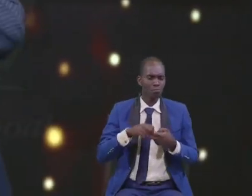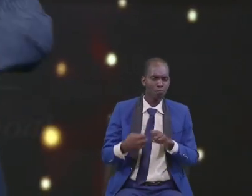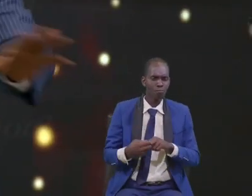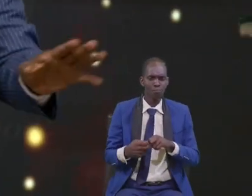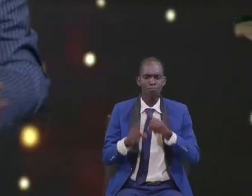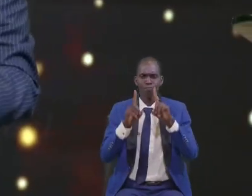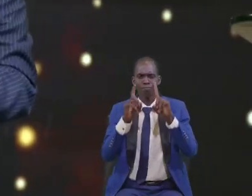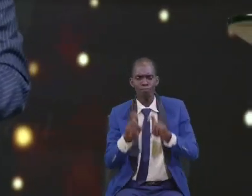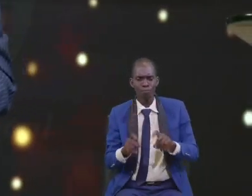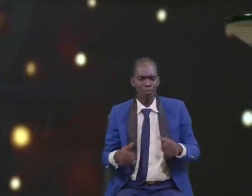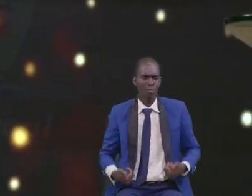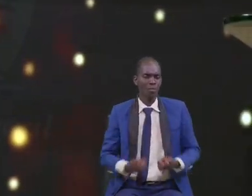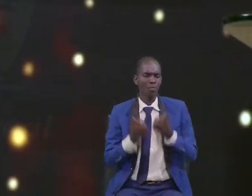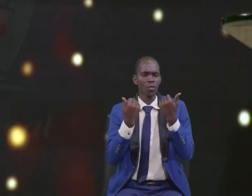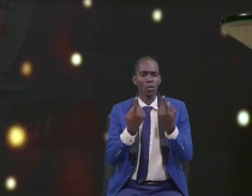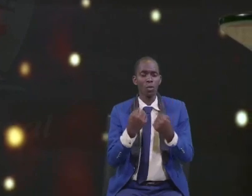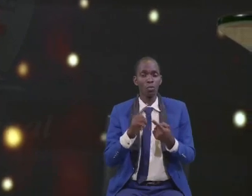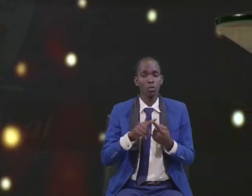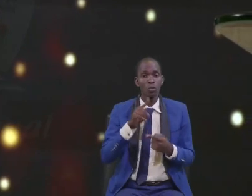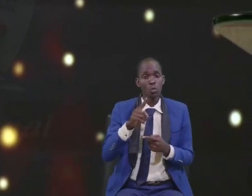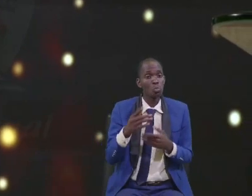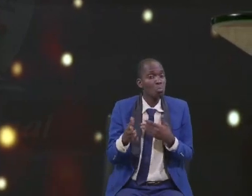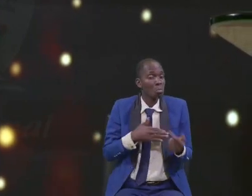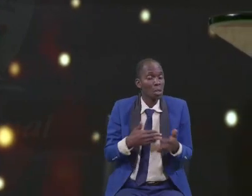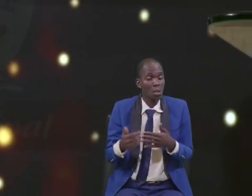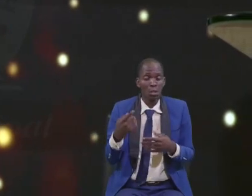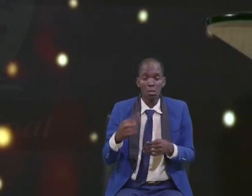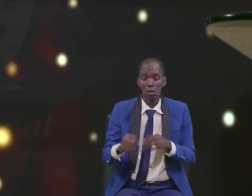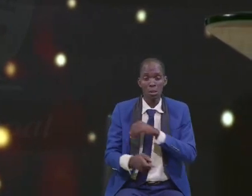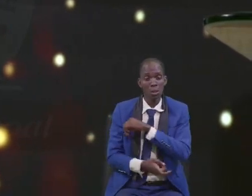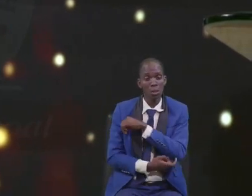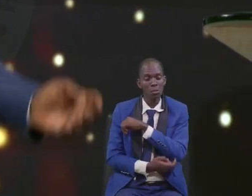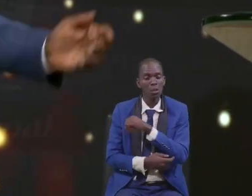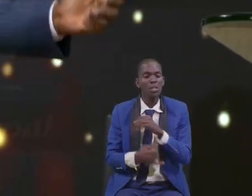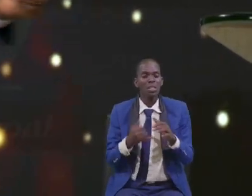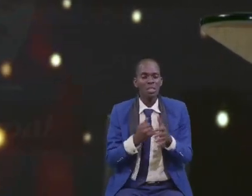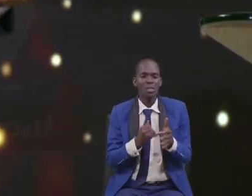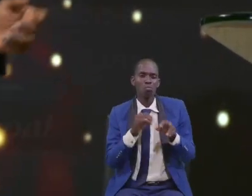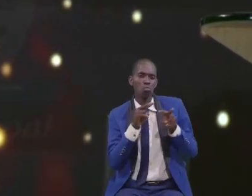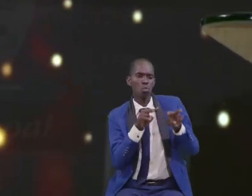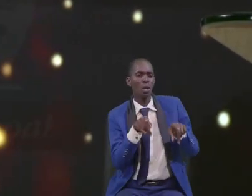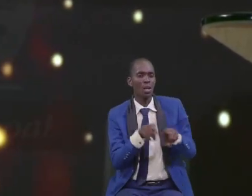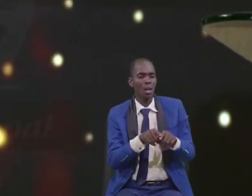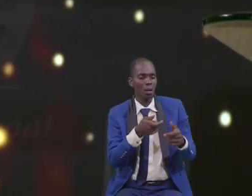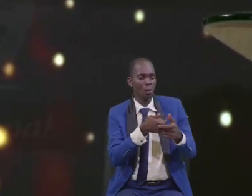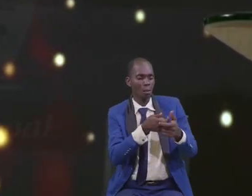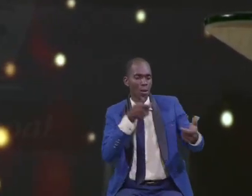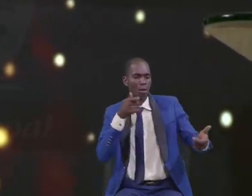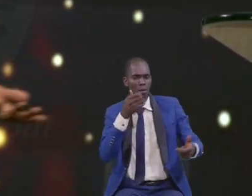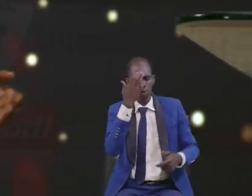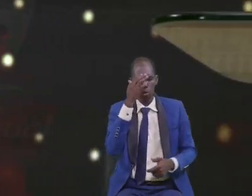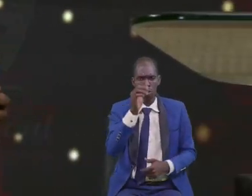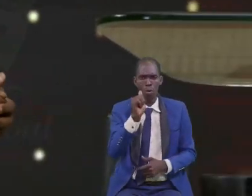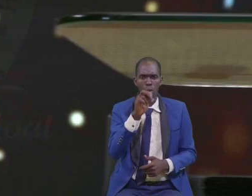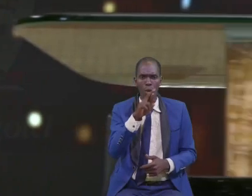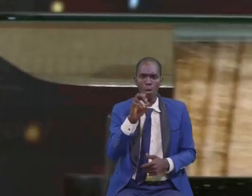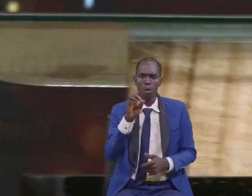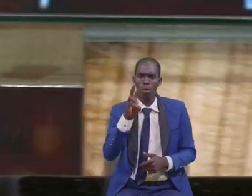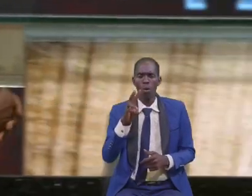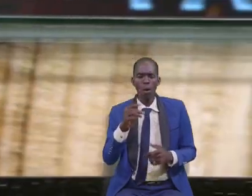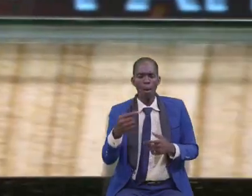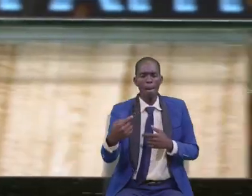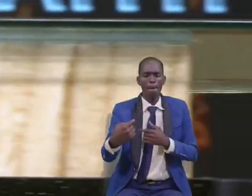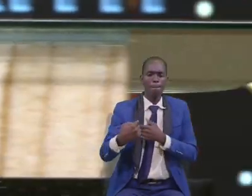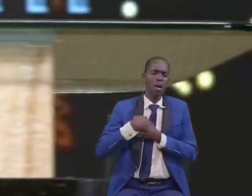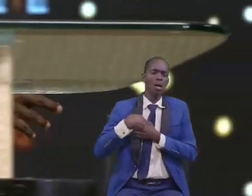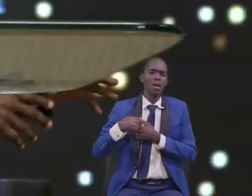temptations. Whatever the temptation, of course, it's like an arrow. It gets to you sometimes, gets to your heart and gets